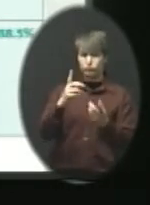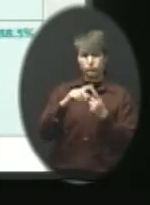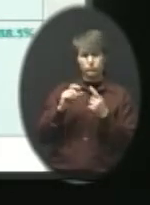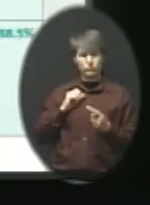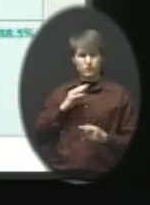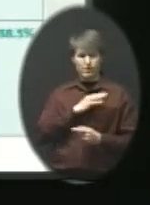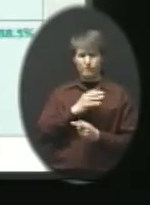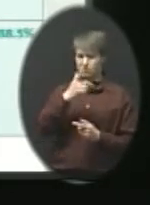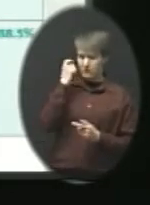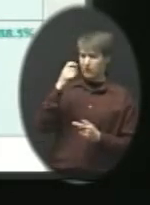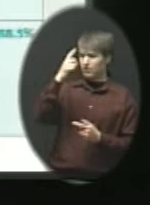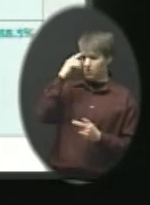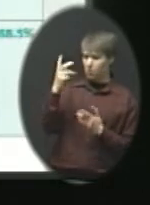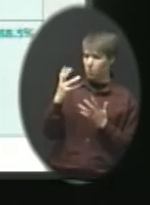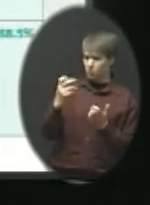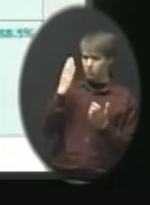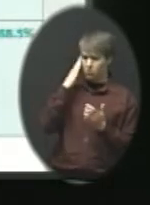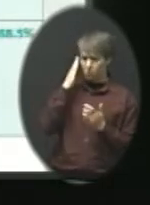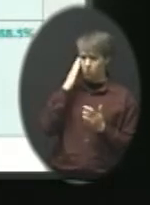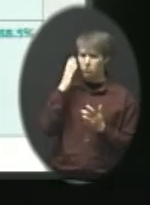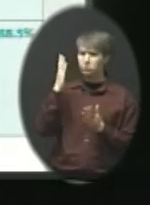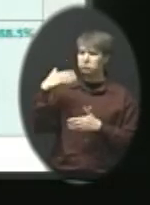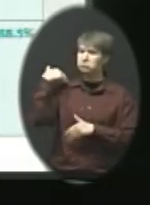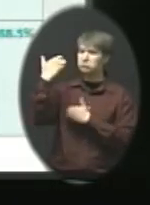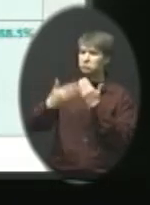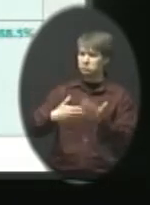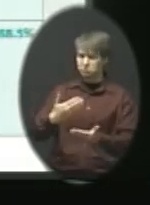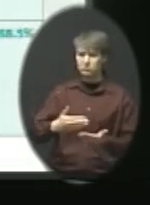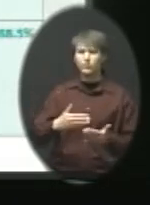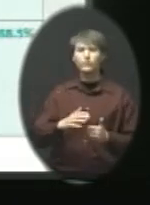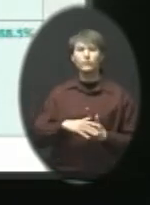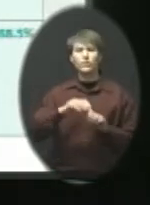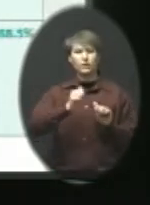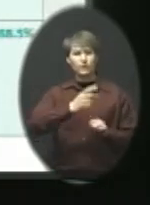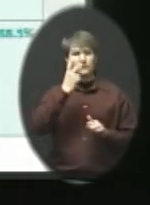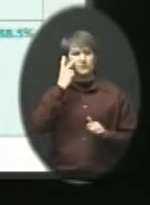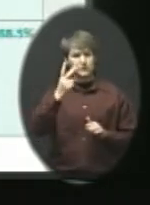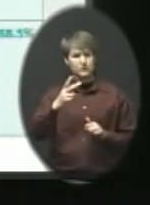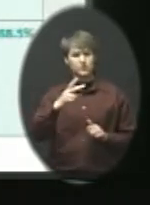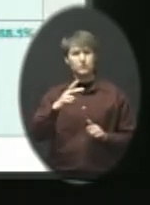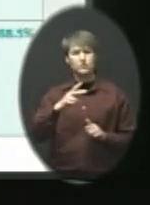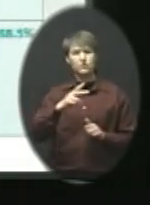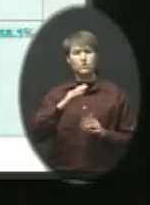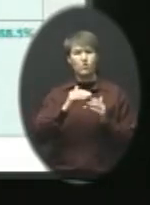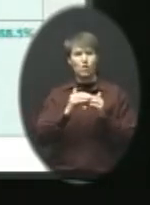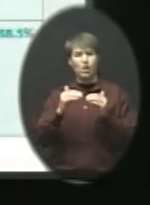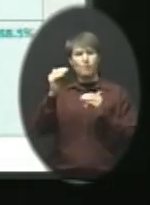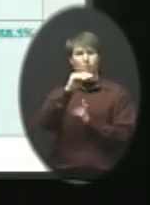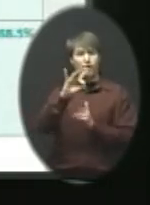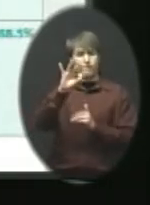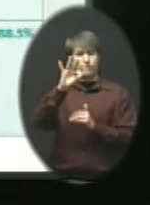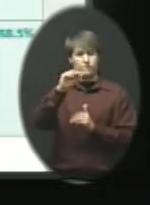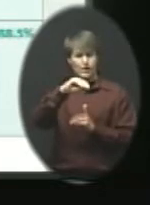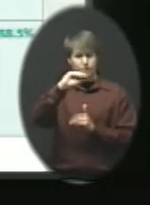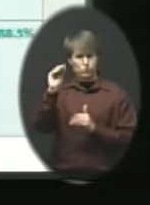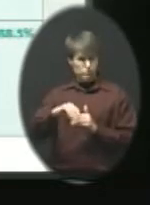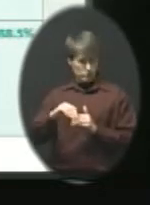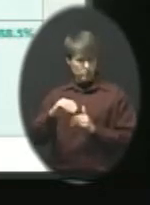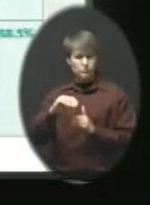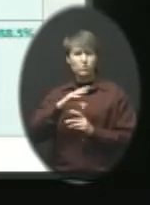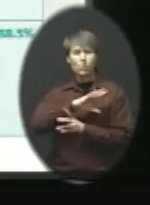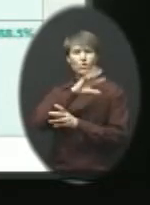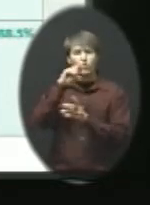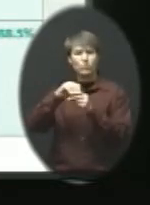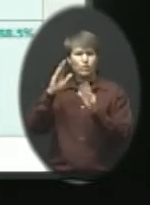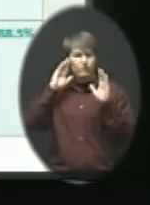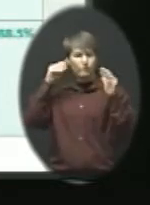want to see the progression in these two particular areas. You can see above 90%, so an increase in the